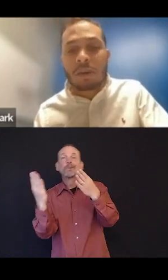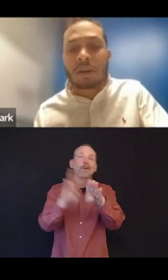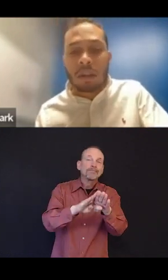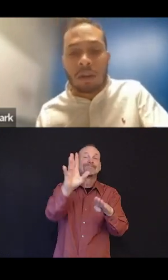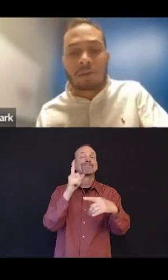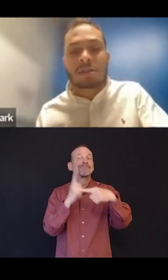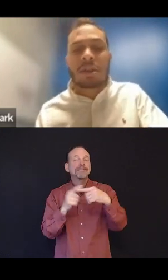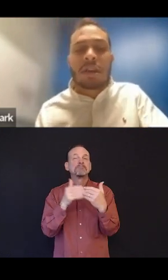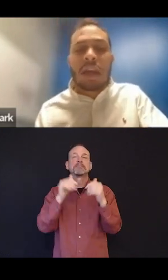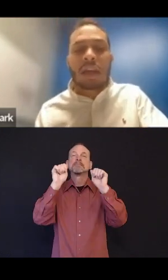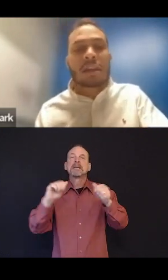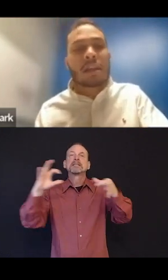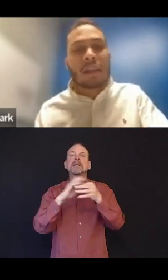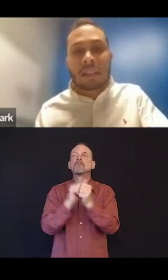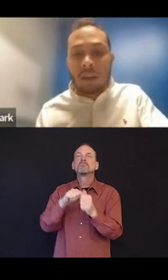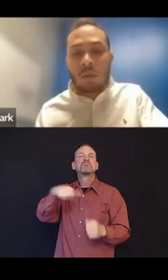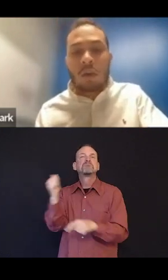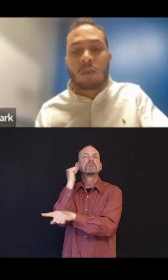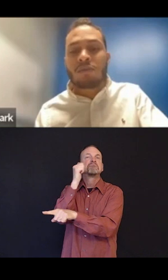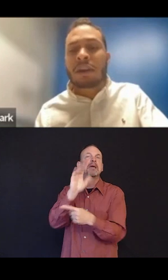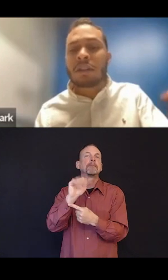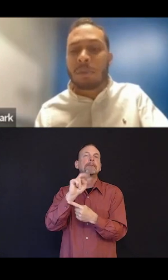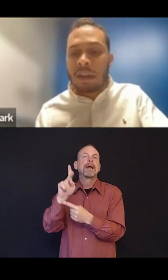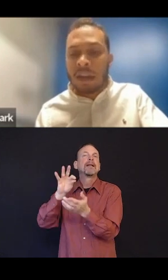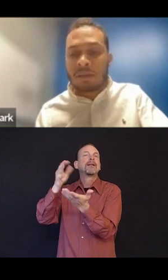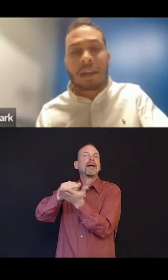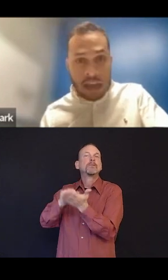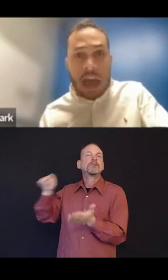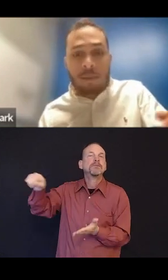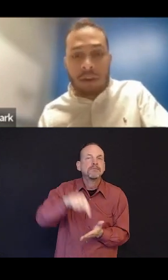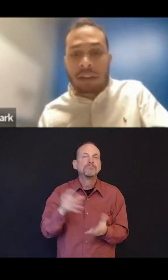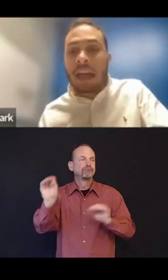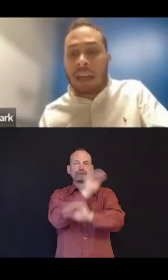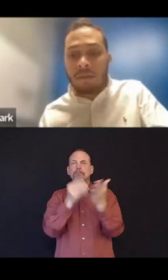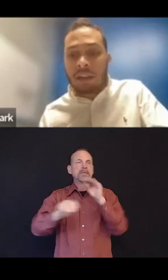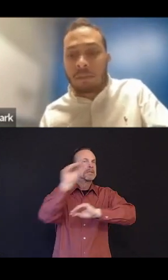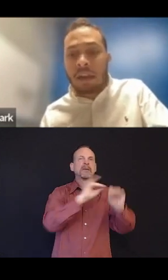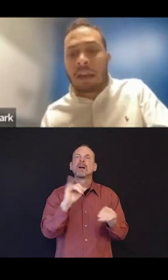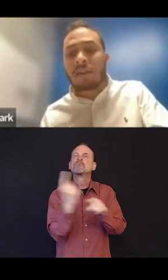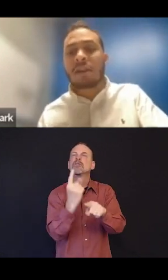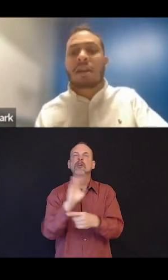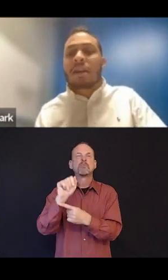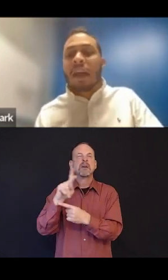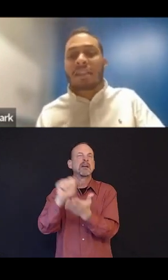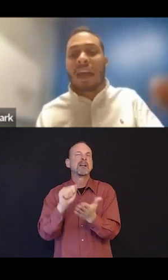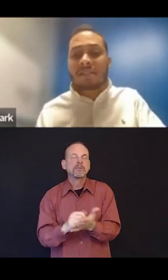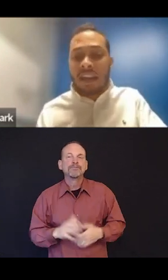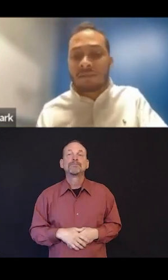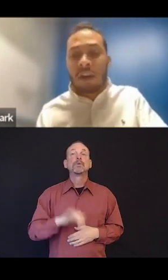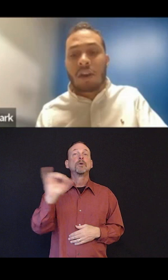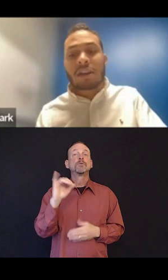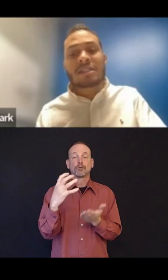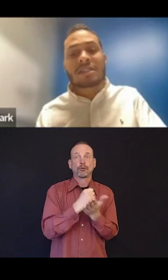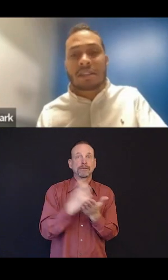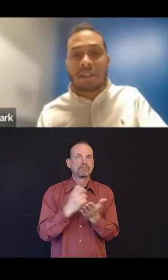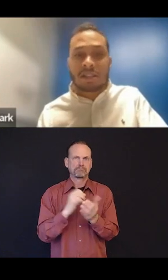to open, close, and they link well with regular bank accounts, can operate like a regular bank account, and they have